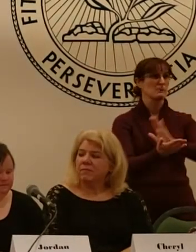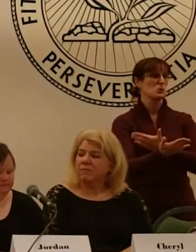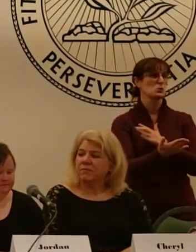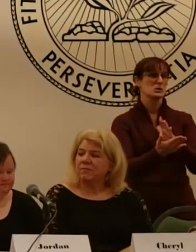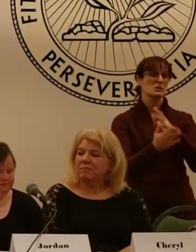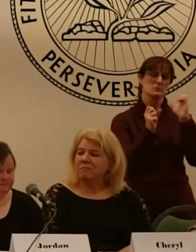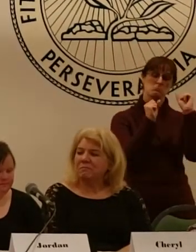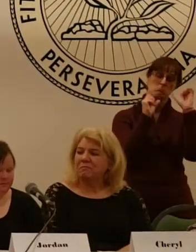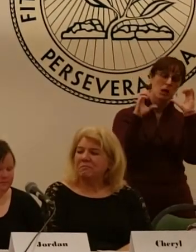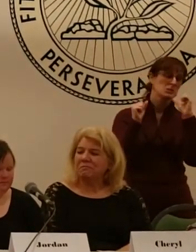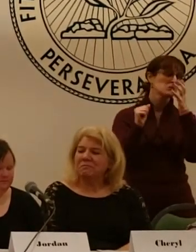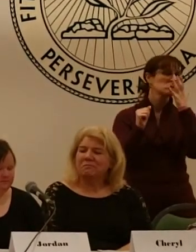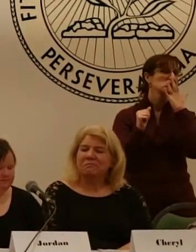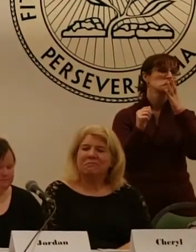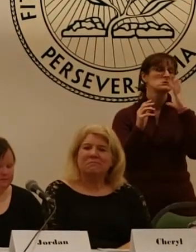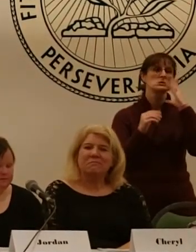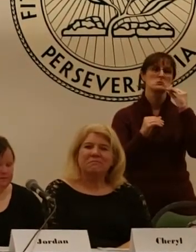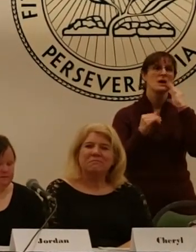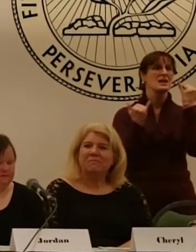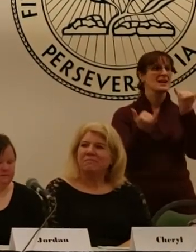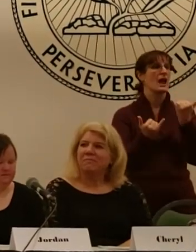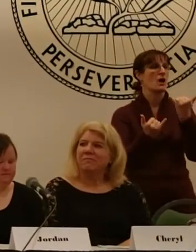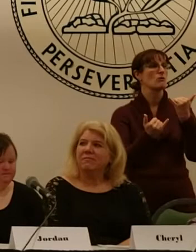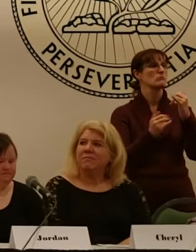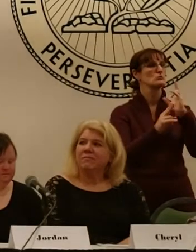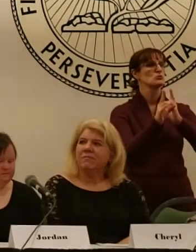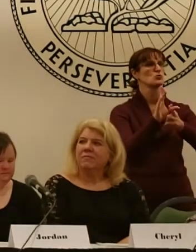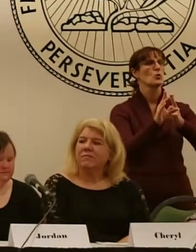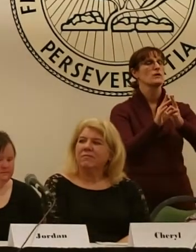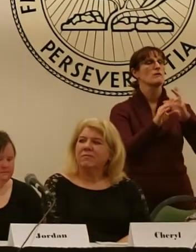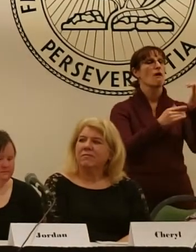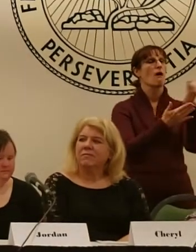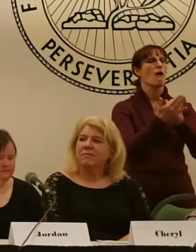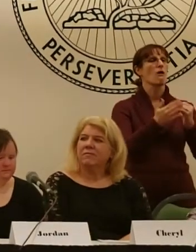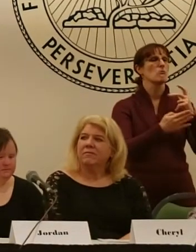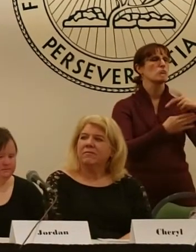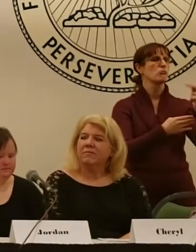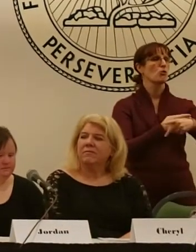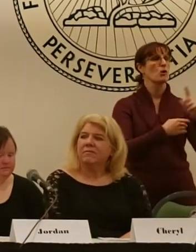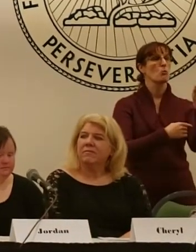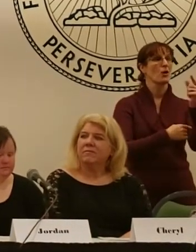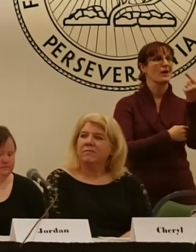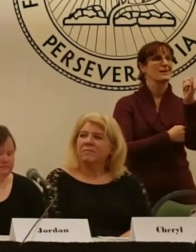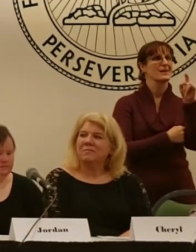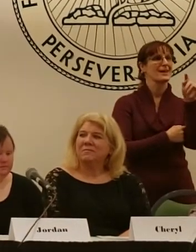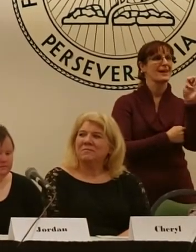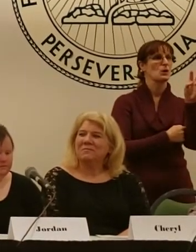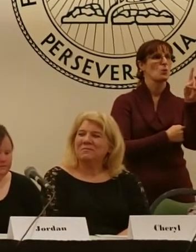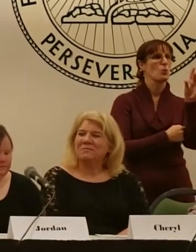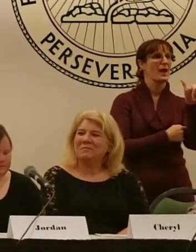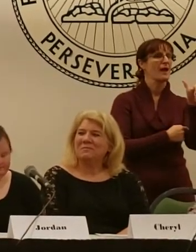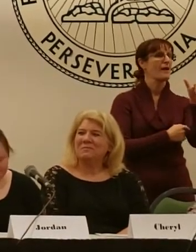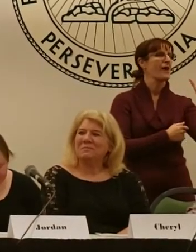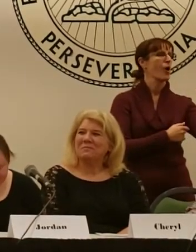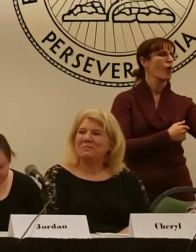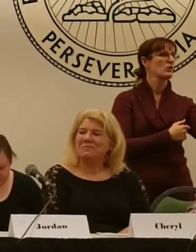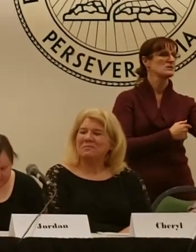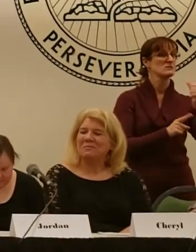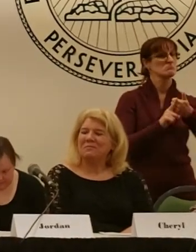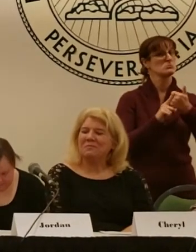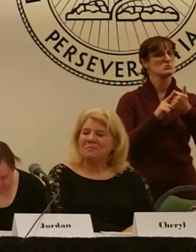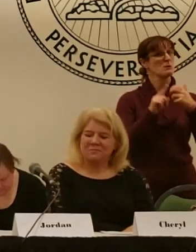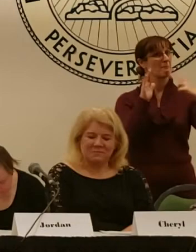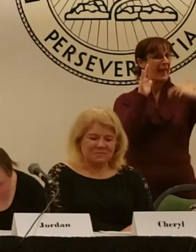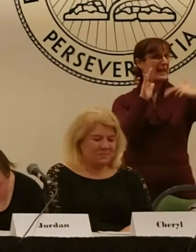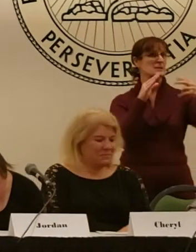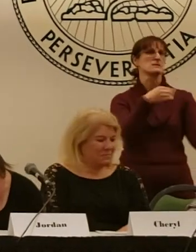all music-based. And now she's in an art program at Gateway Arts where she's selling paintings. Let's